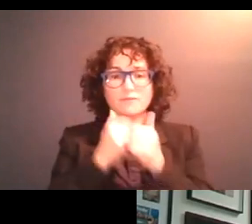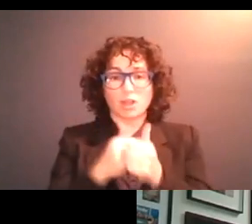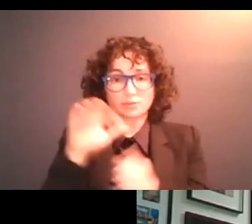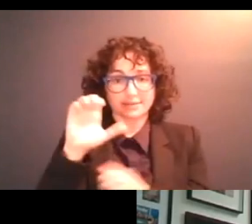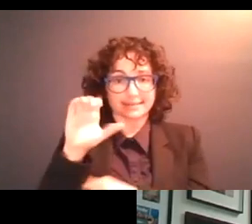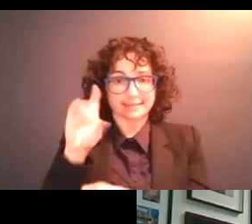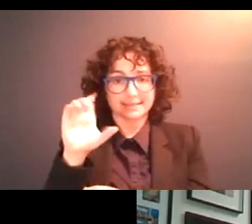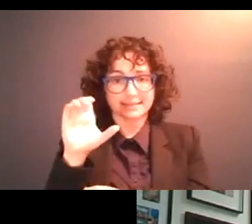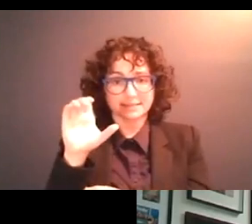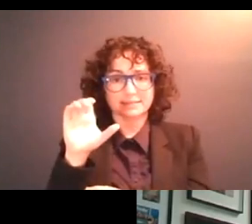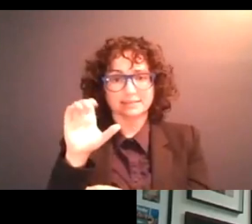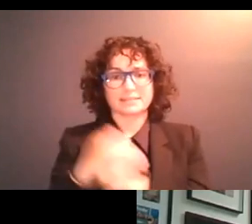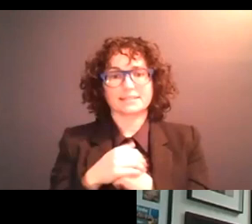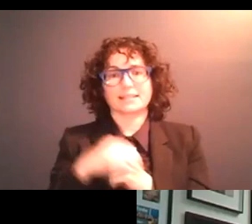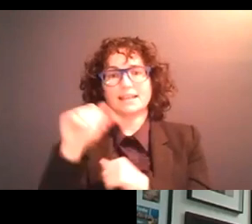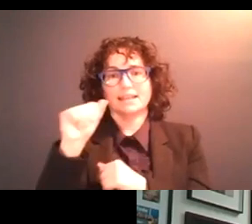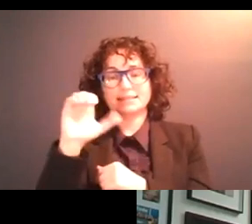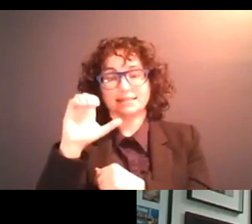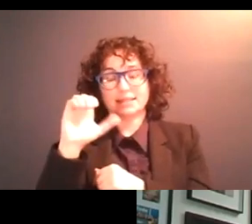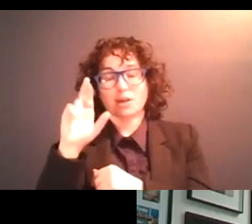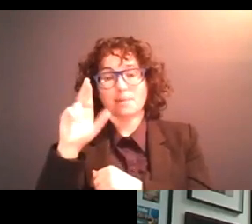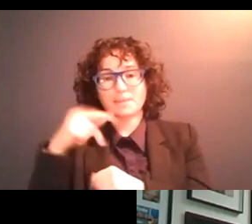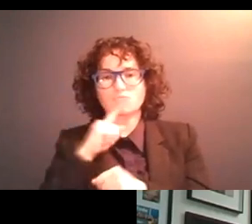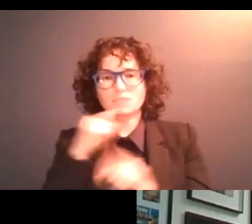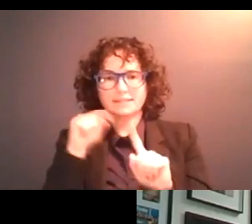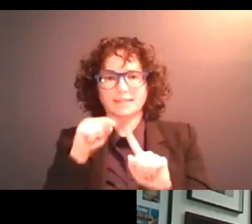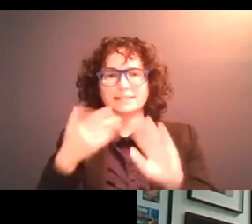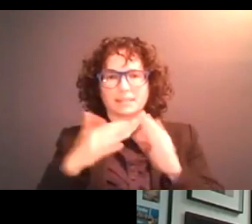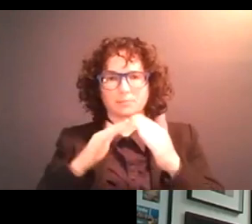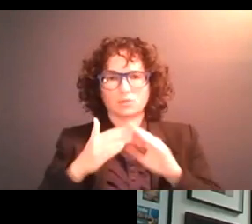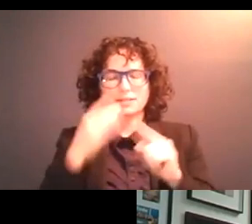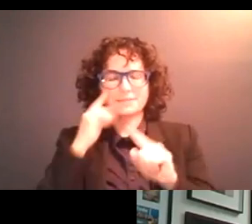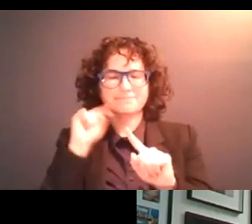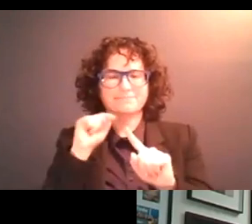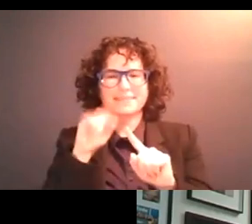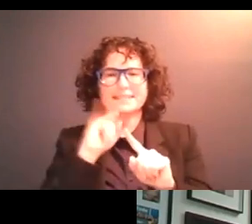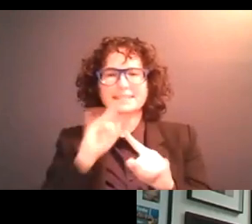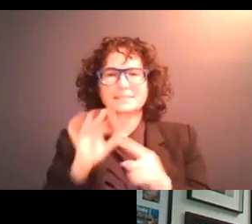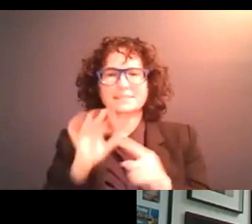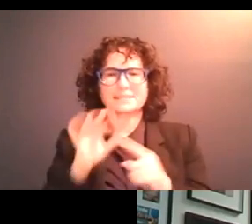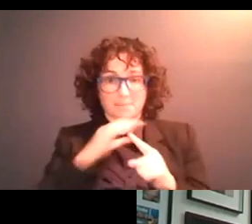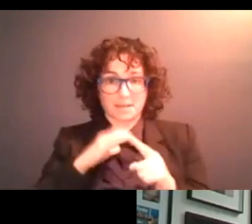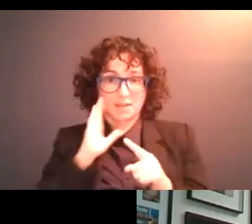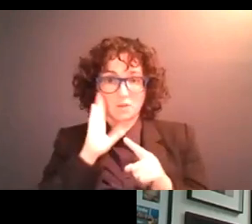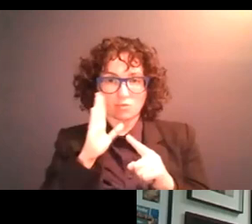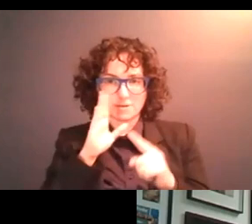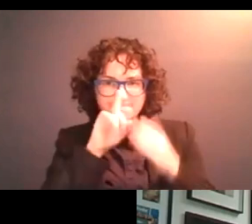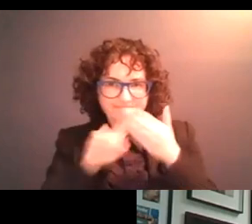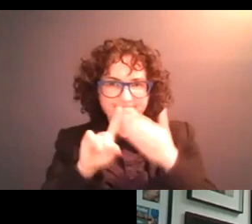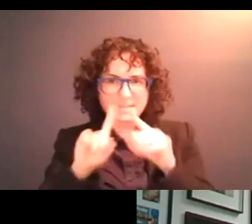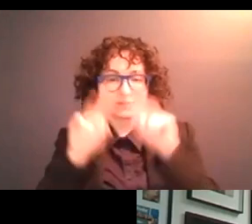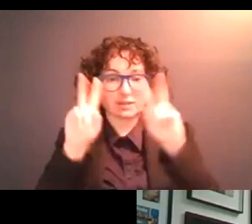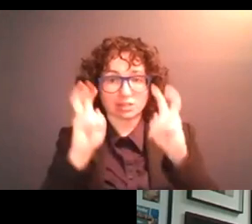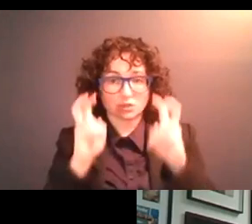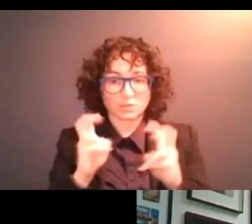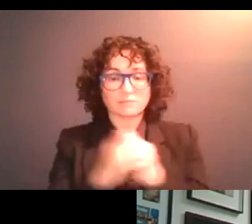Prevention's ACIP. That's a community, that's a special committee that looks at these issues. And they